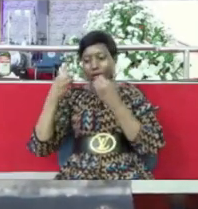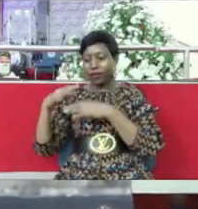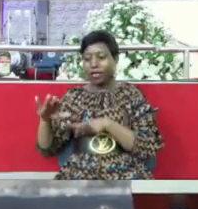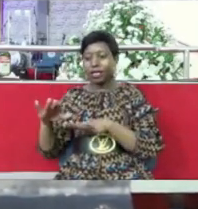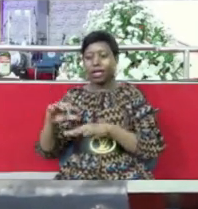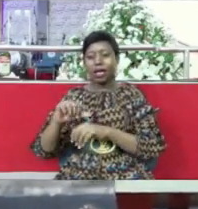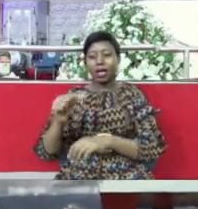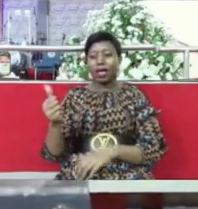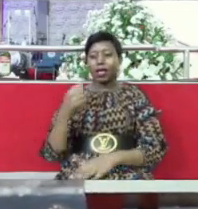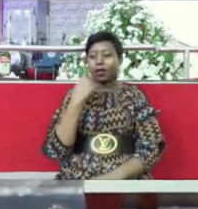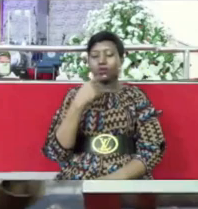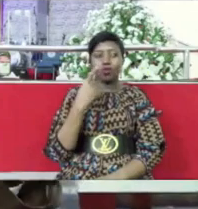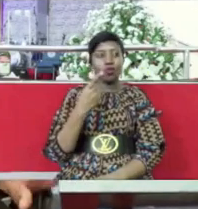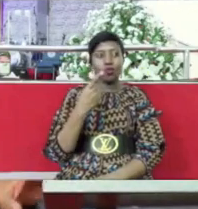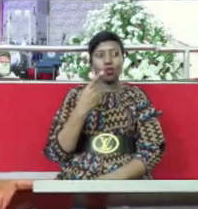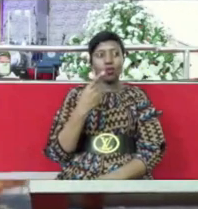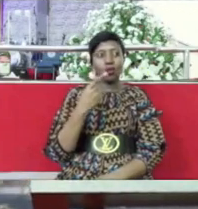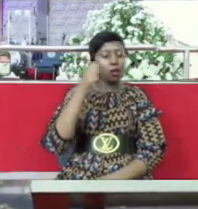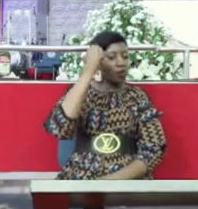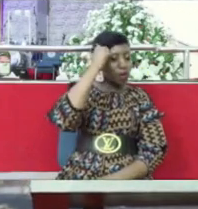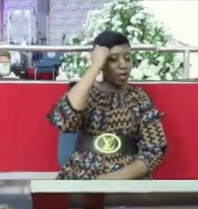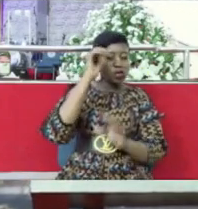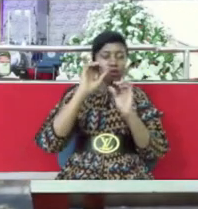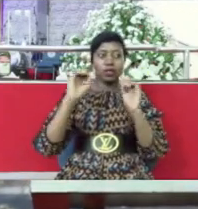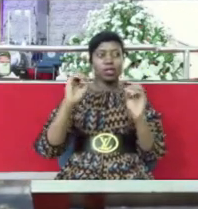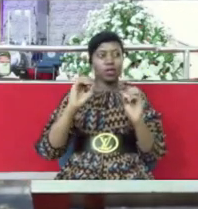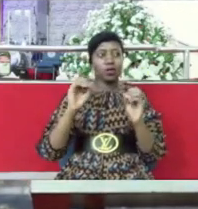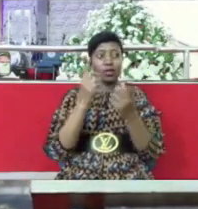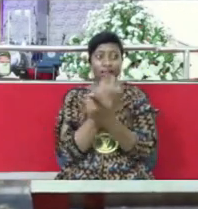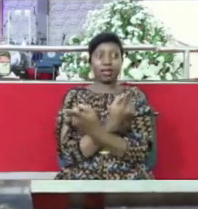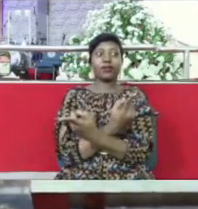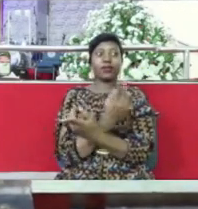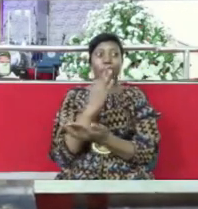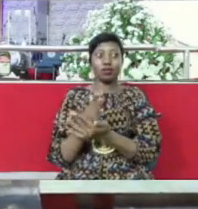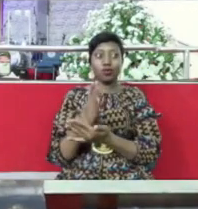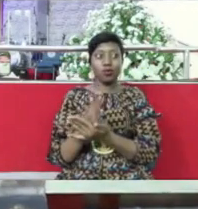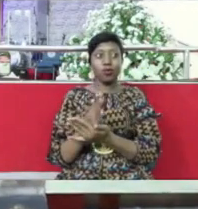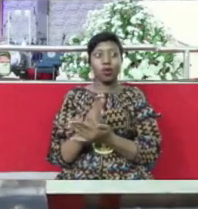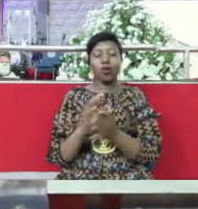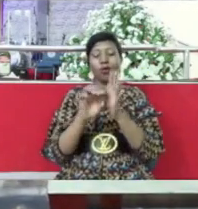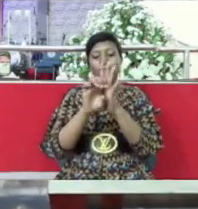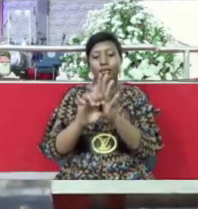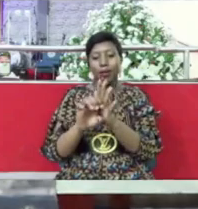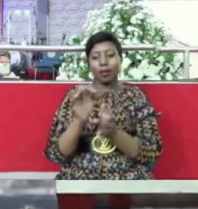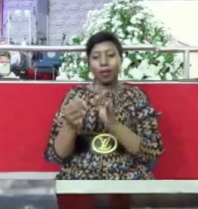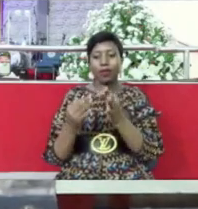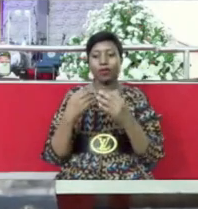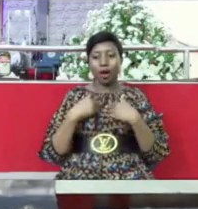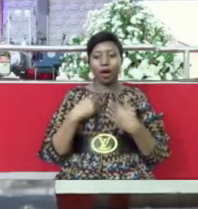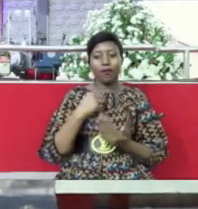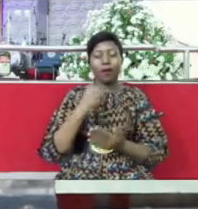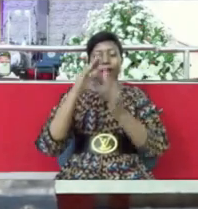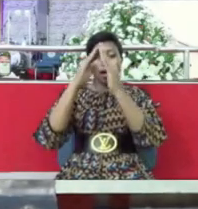Jaribu kuandika house technician. Uandike mmoja amesoma mpaka form 4, na mwingine hakufika 3.